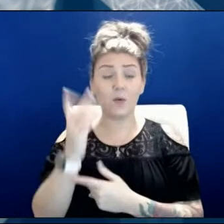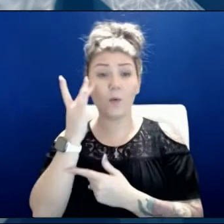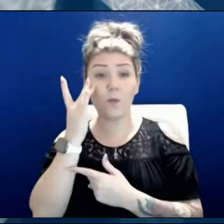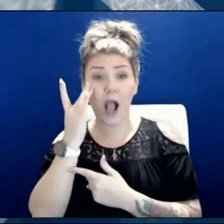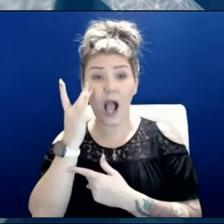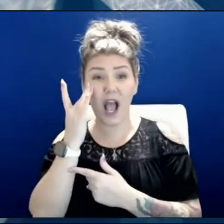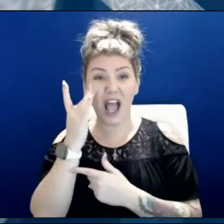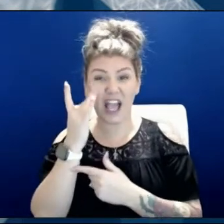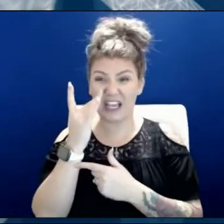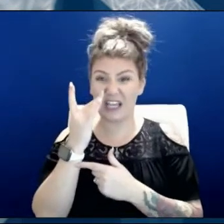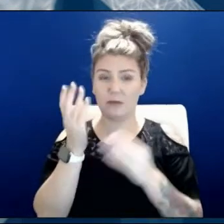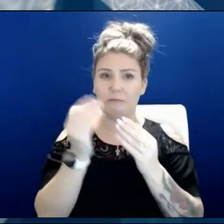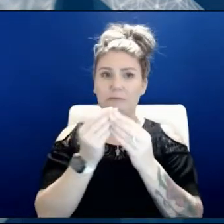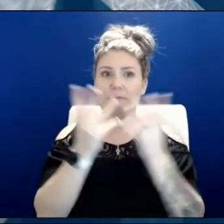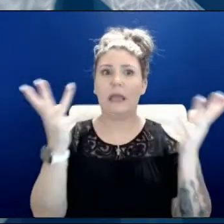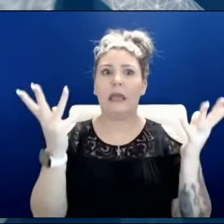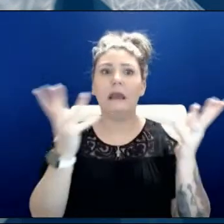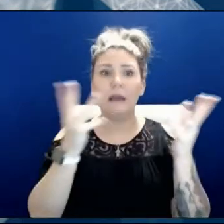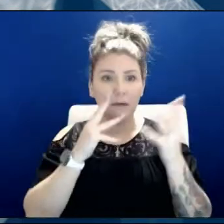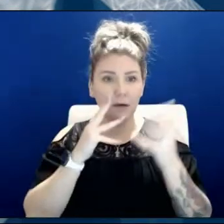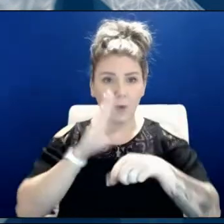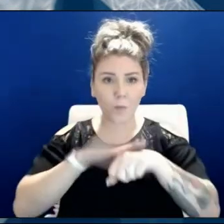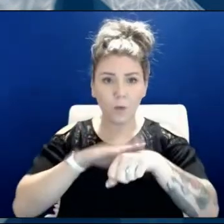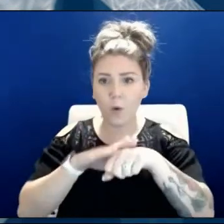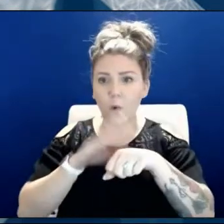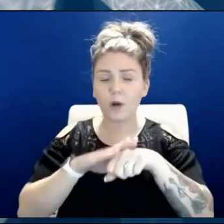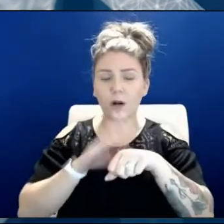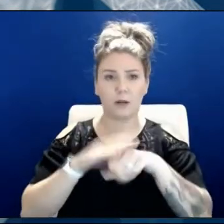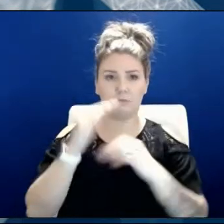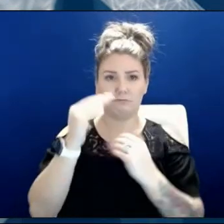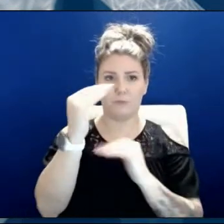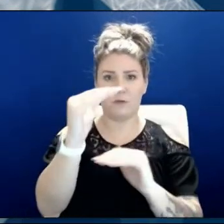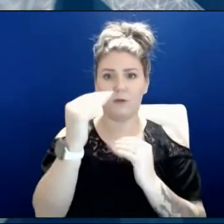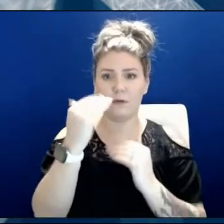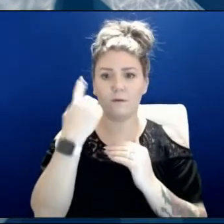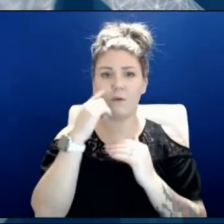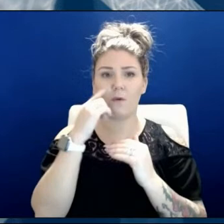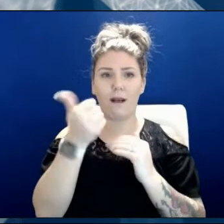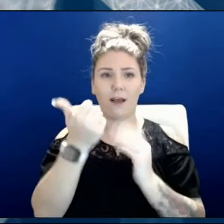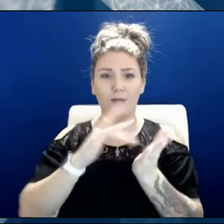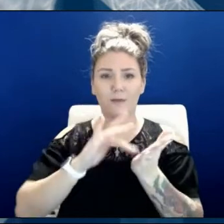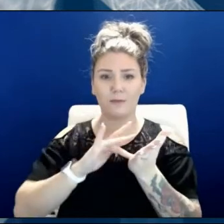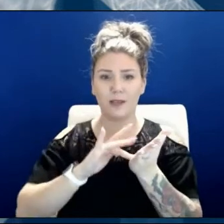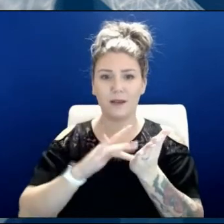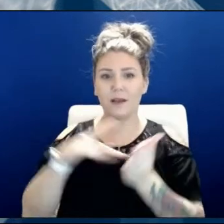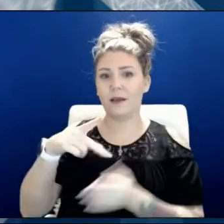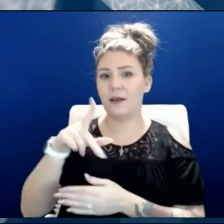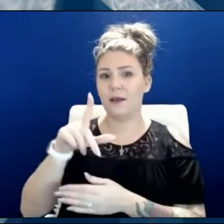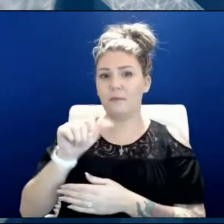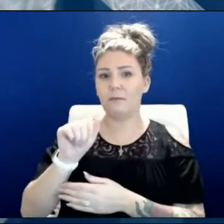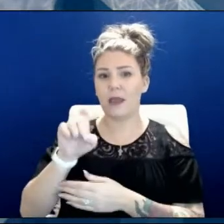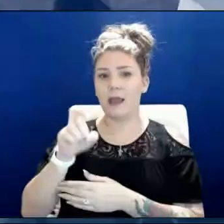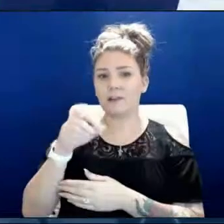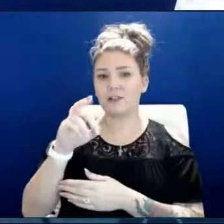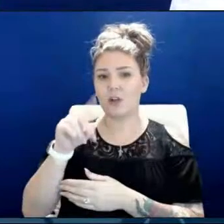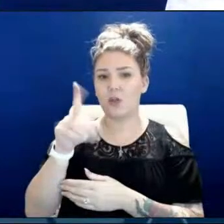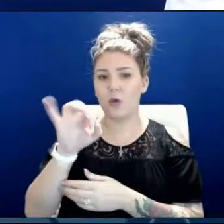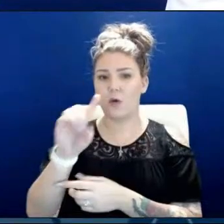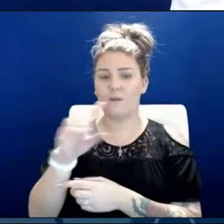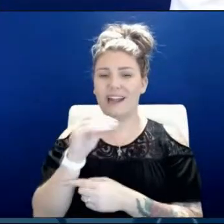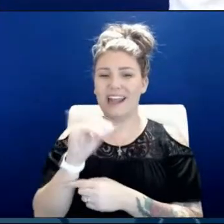numerous warnings and or restrictions given the other drug. We're talking about Paxlovid and Ivermectin. We're going to start with